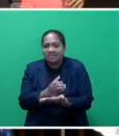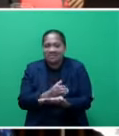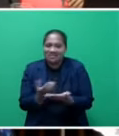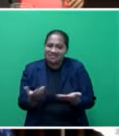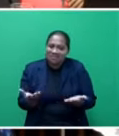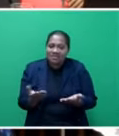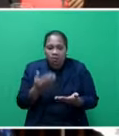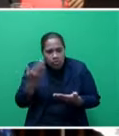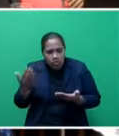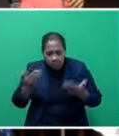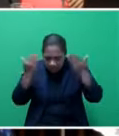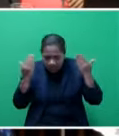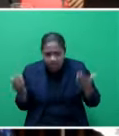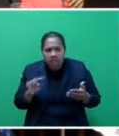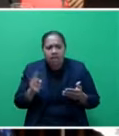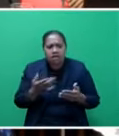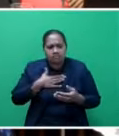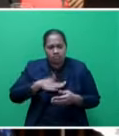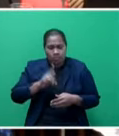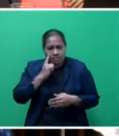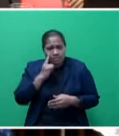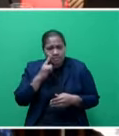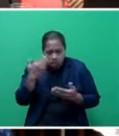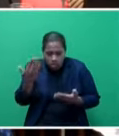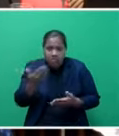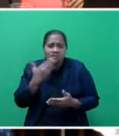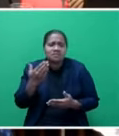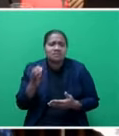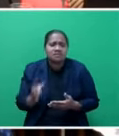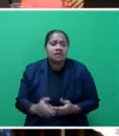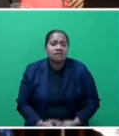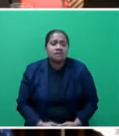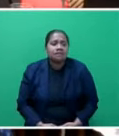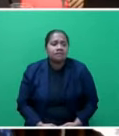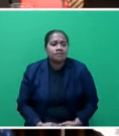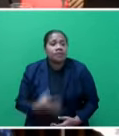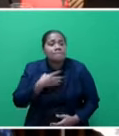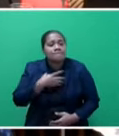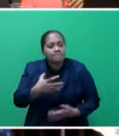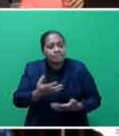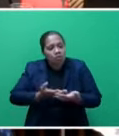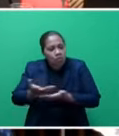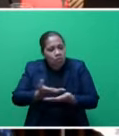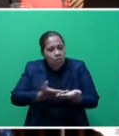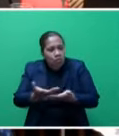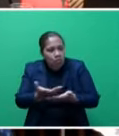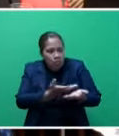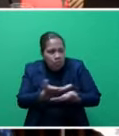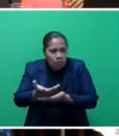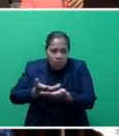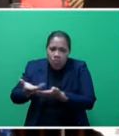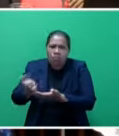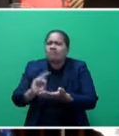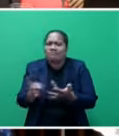Speaker. But what I'd like to see, Honourable Speaker, is more dialogue on what else